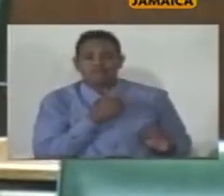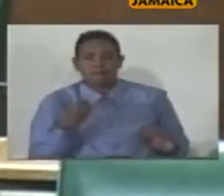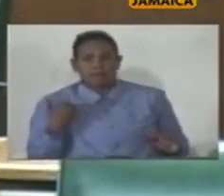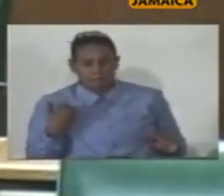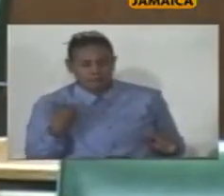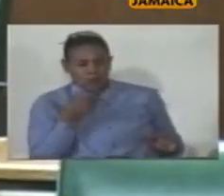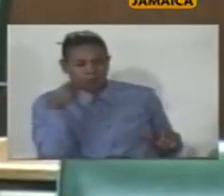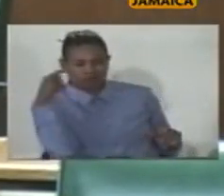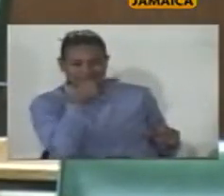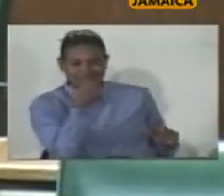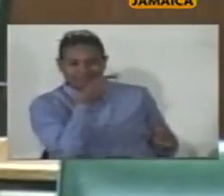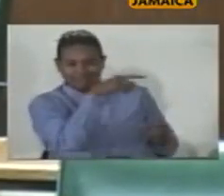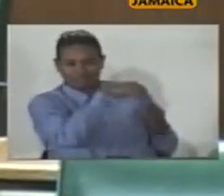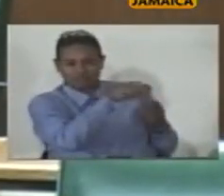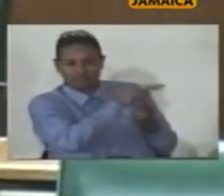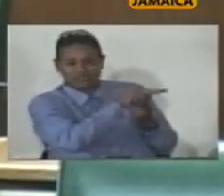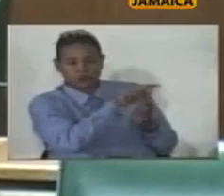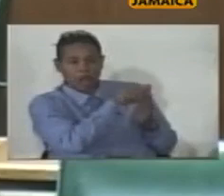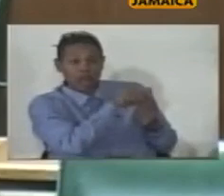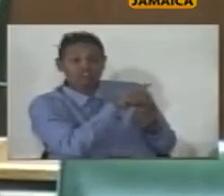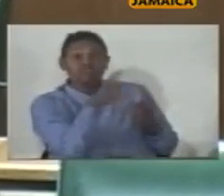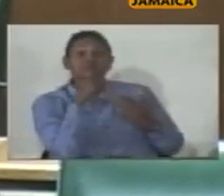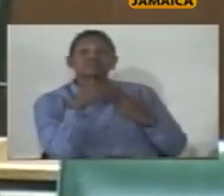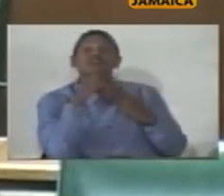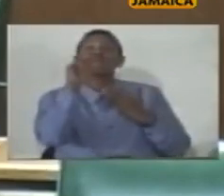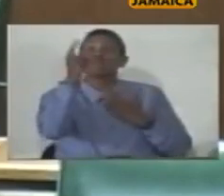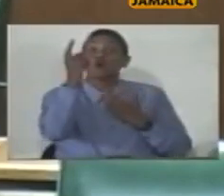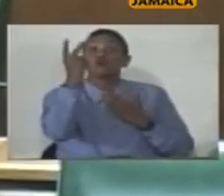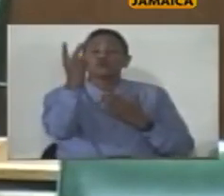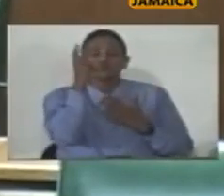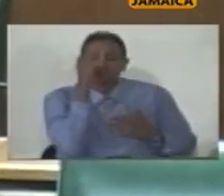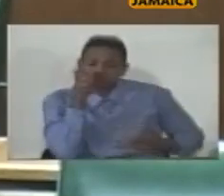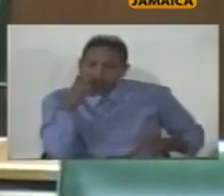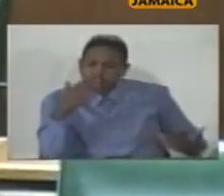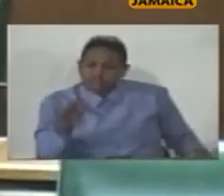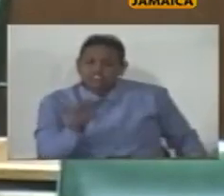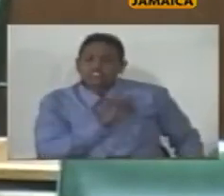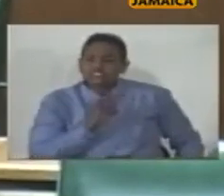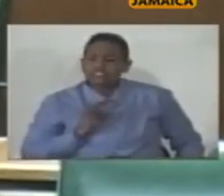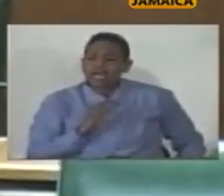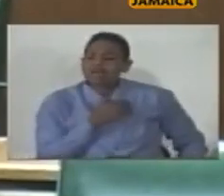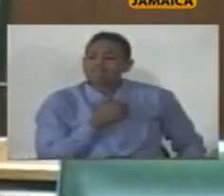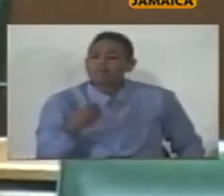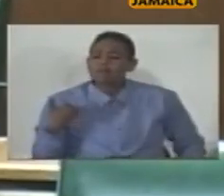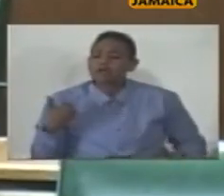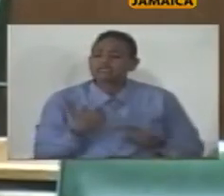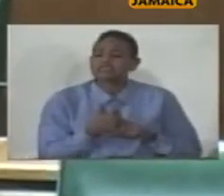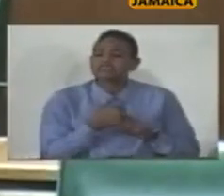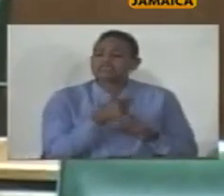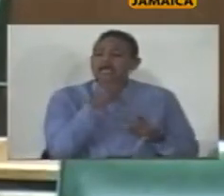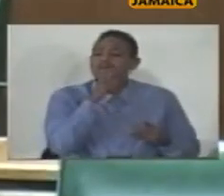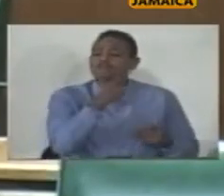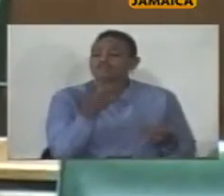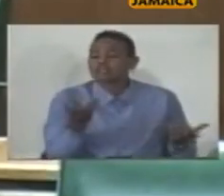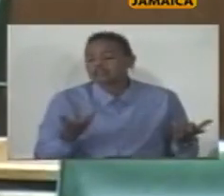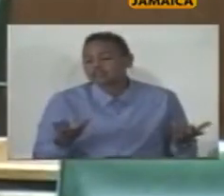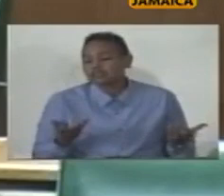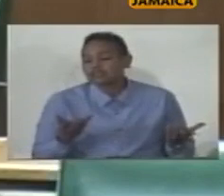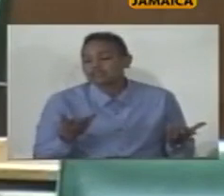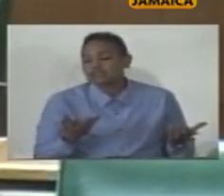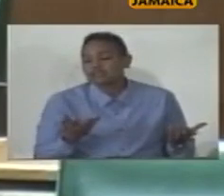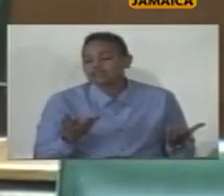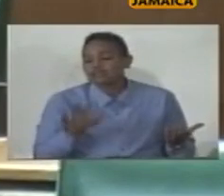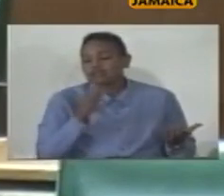question. At the end of the first 2 hearings, the staff member was admonished and